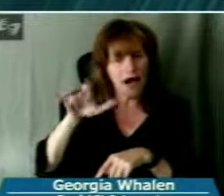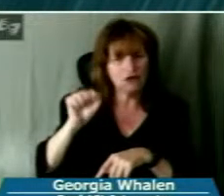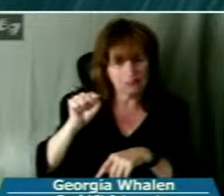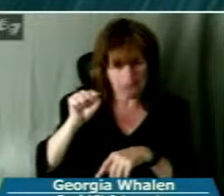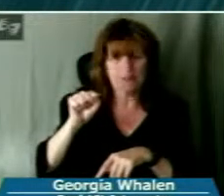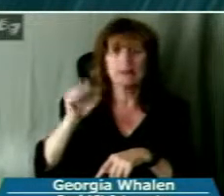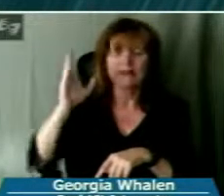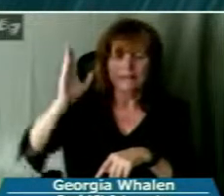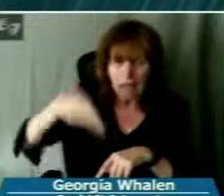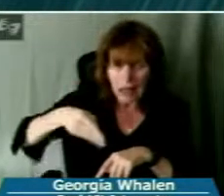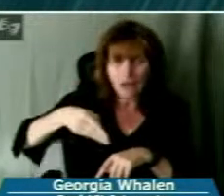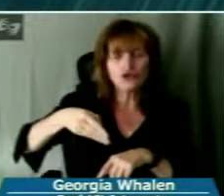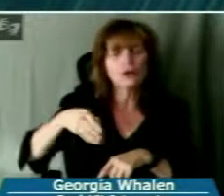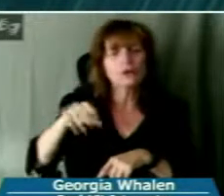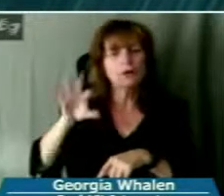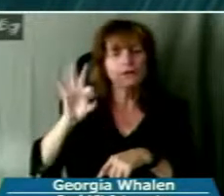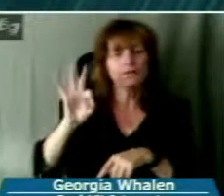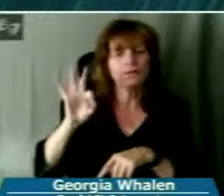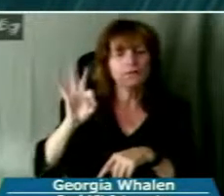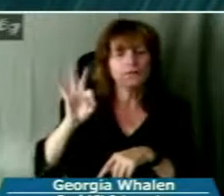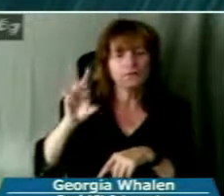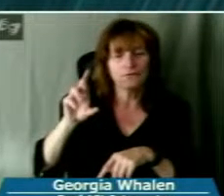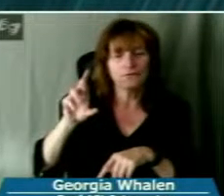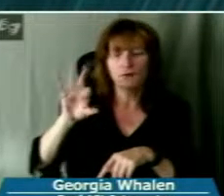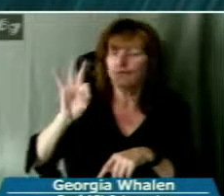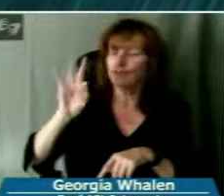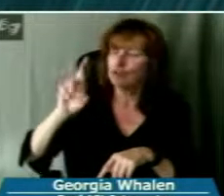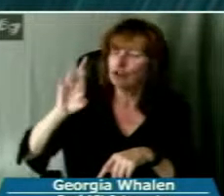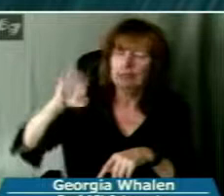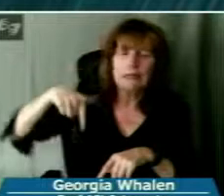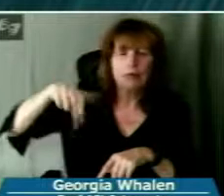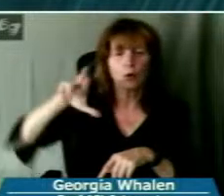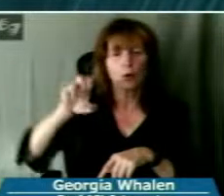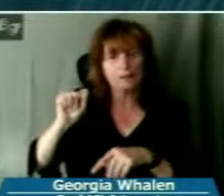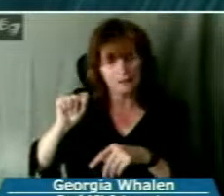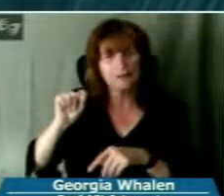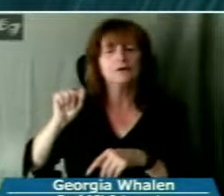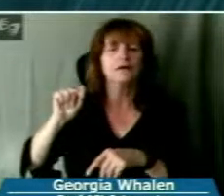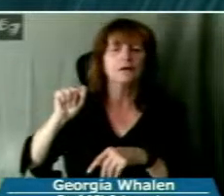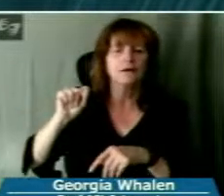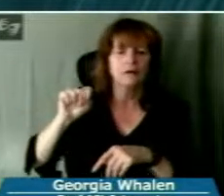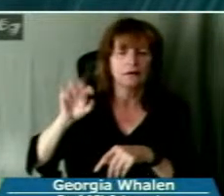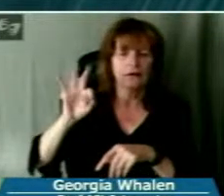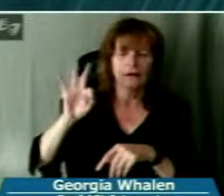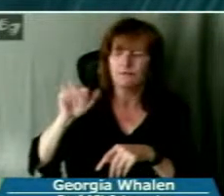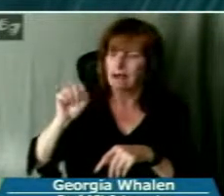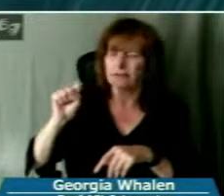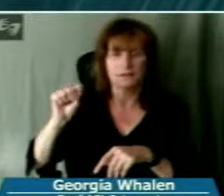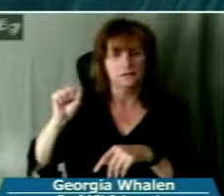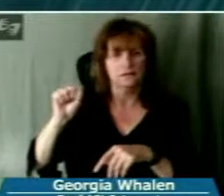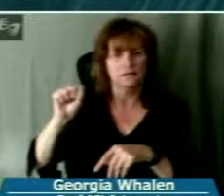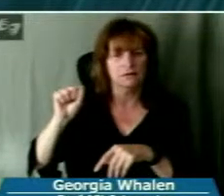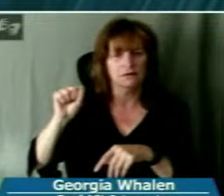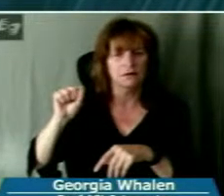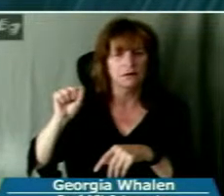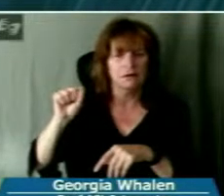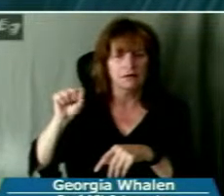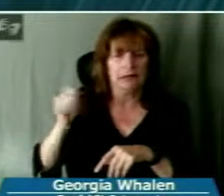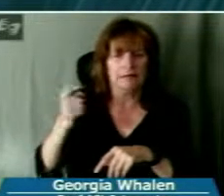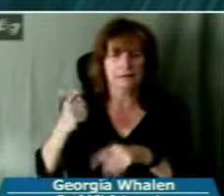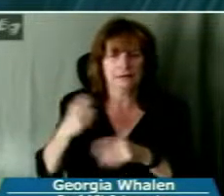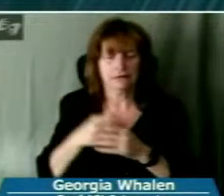Get on the website. All the information that is available for you in terms of taxation is on the website for you to